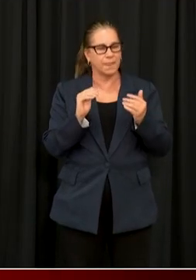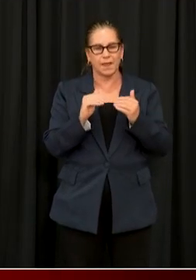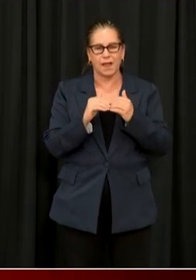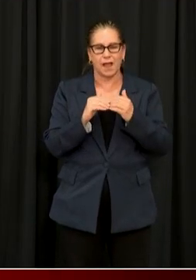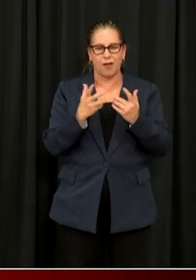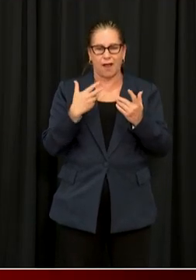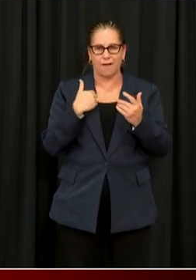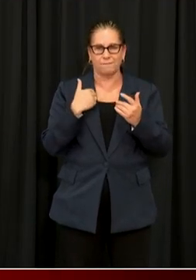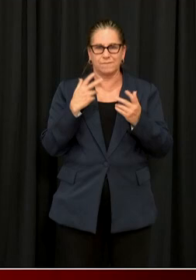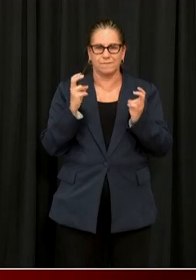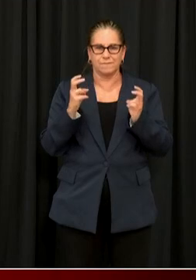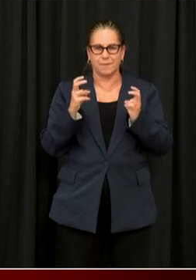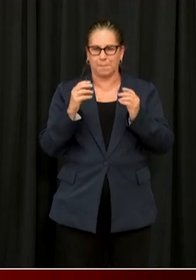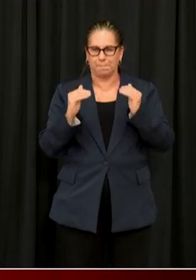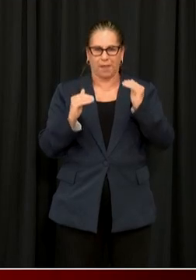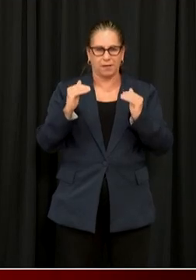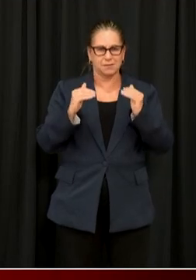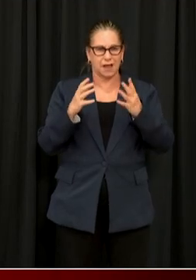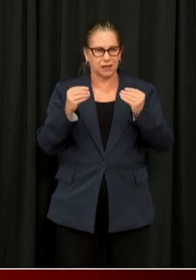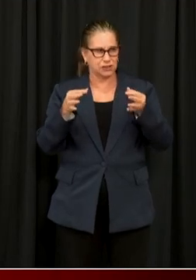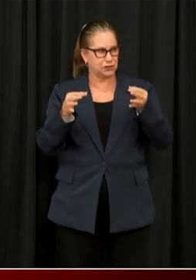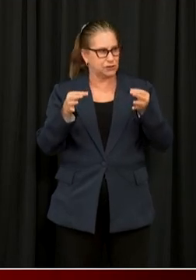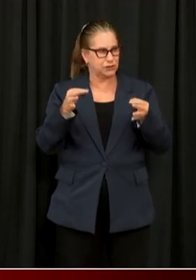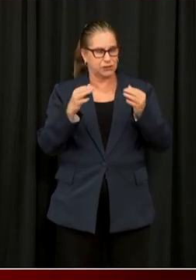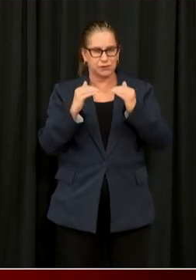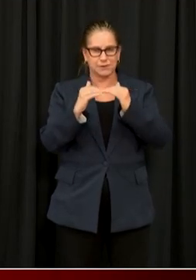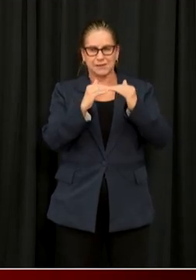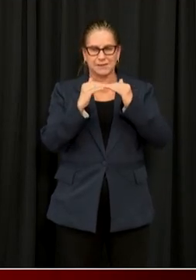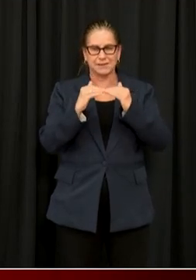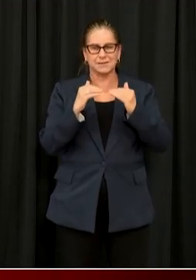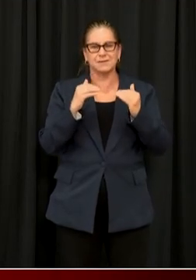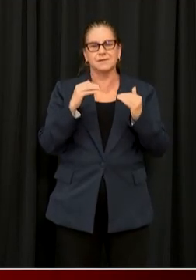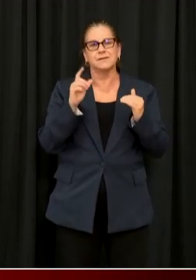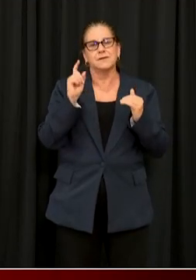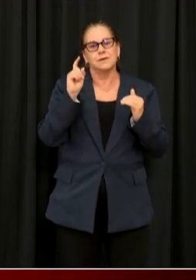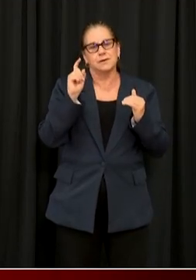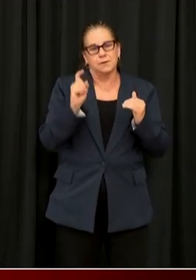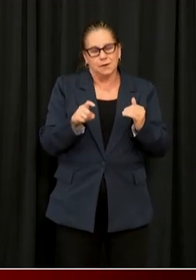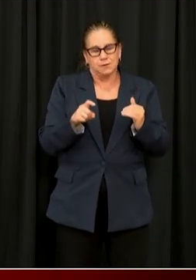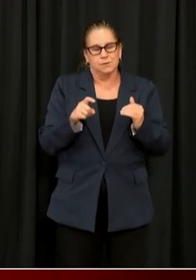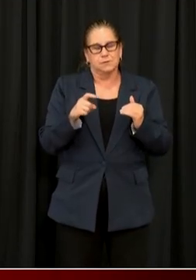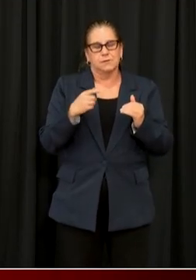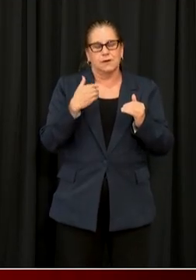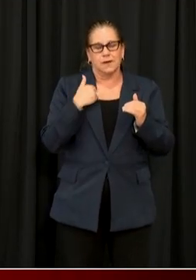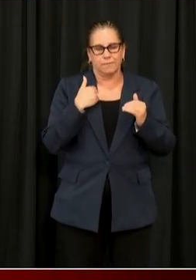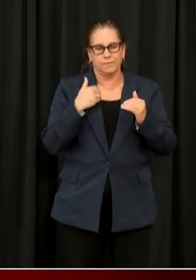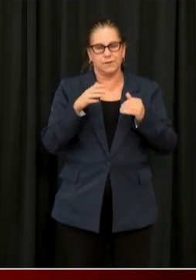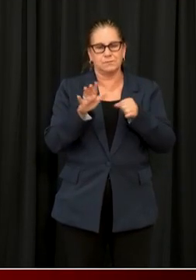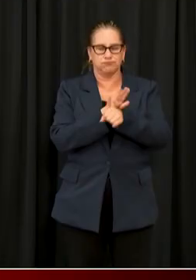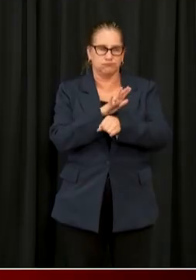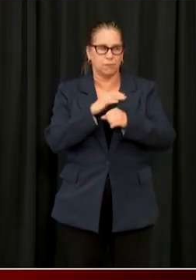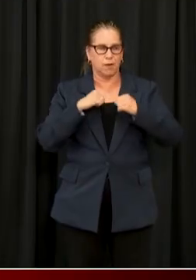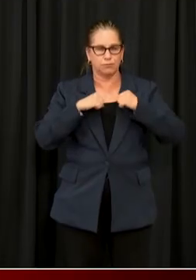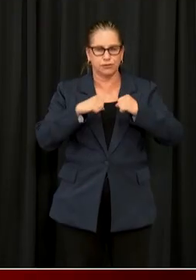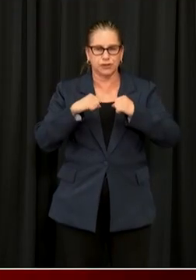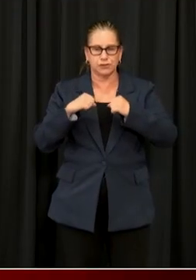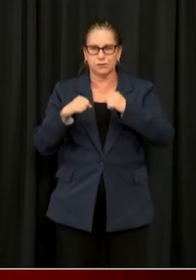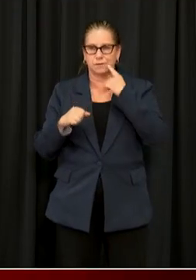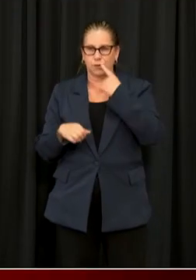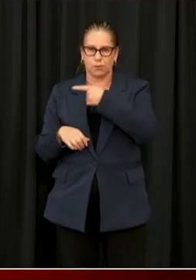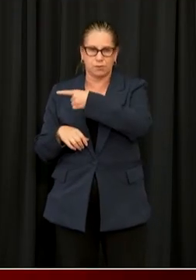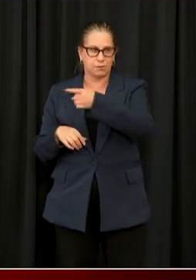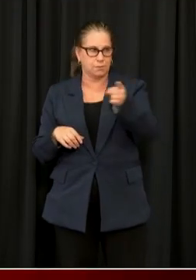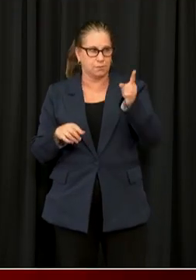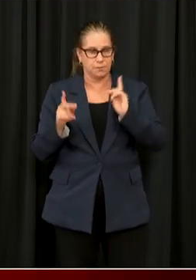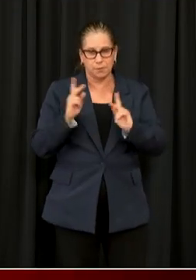discussions, we always have to be concerned about protecting the investigation and the prosecution. So